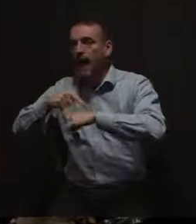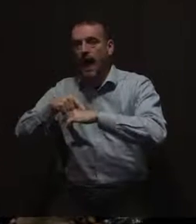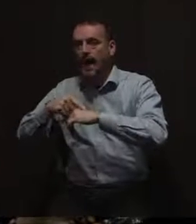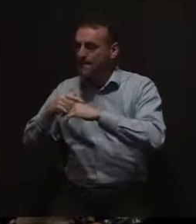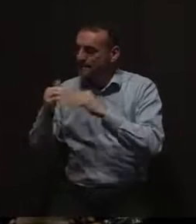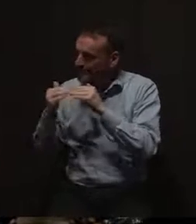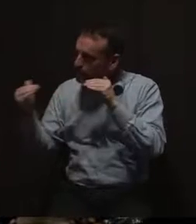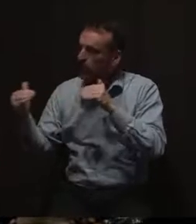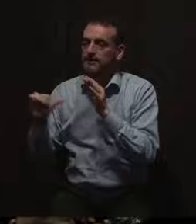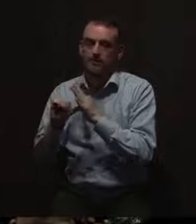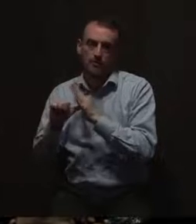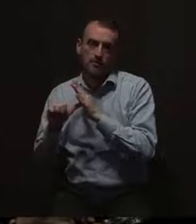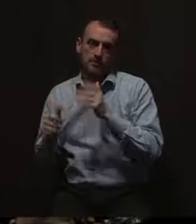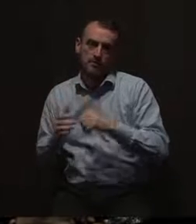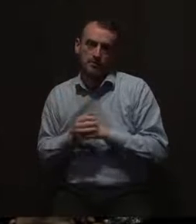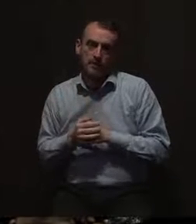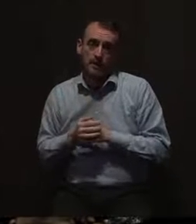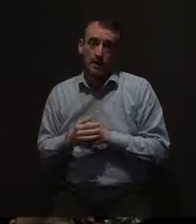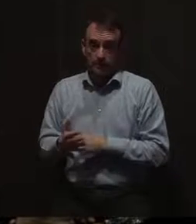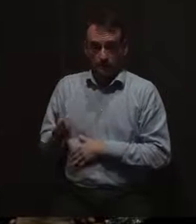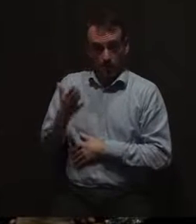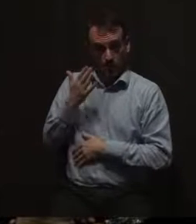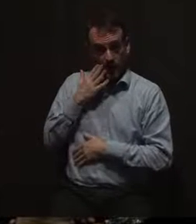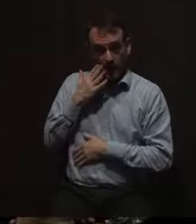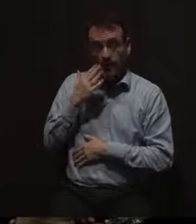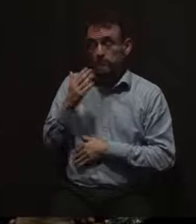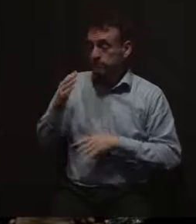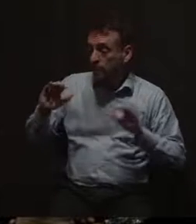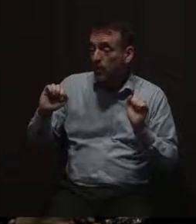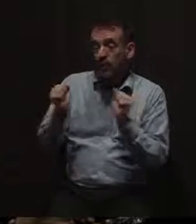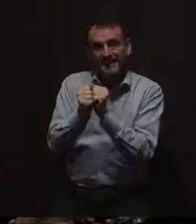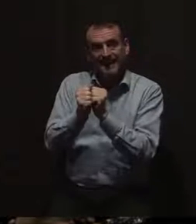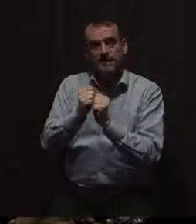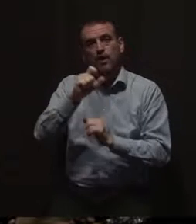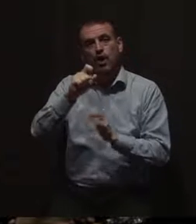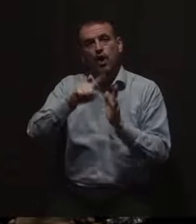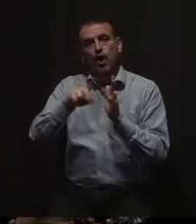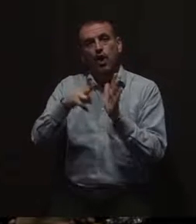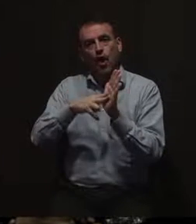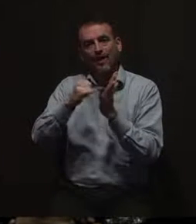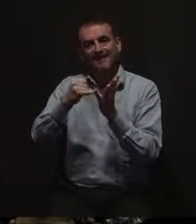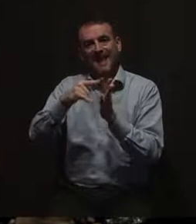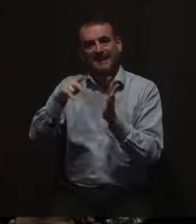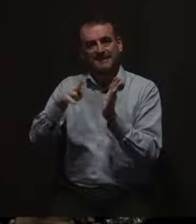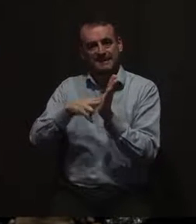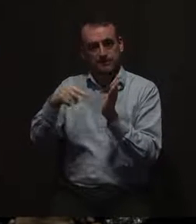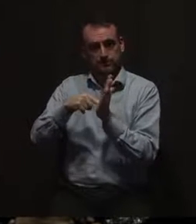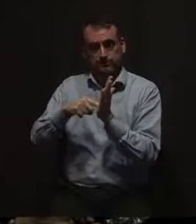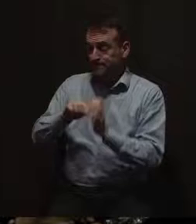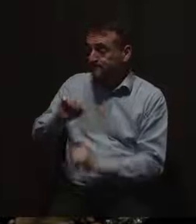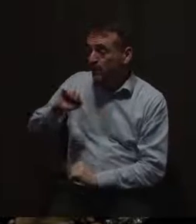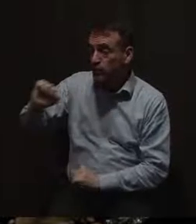of consent is when you really say what you mean, you take the other's needs as seriously or